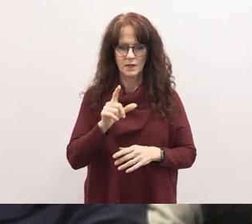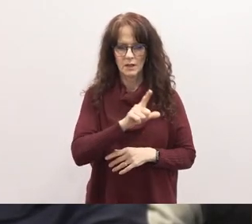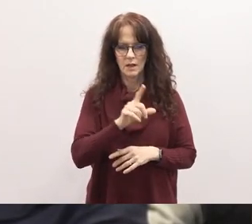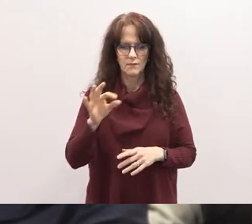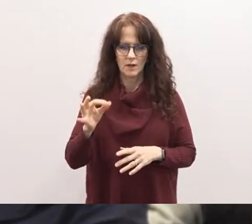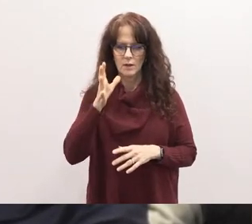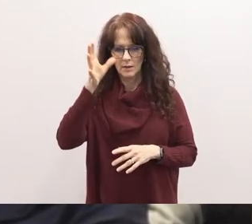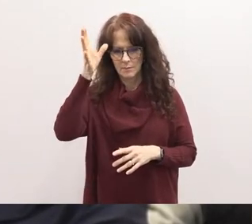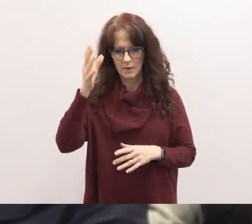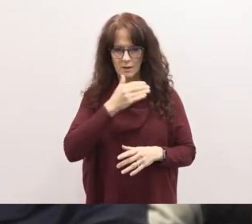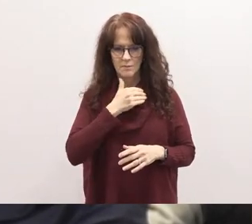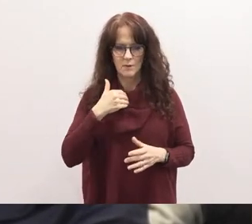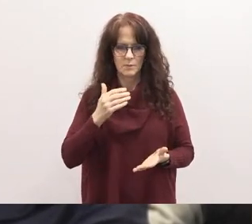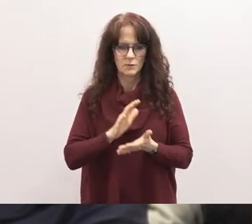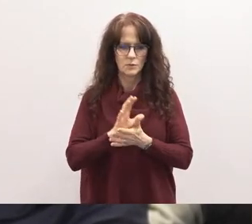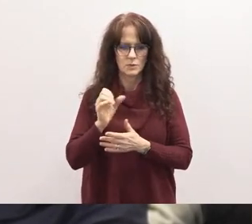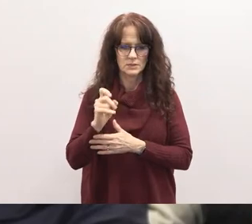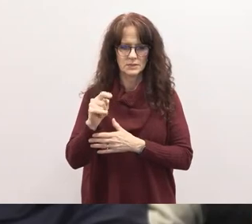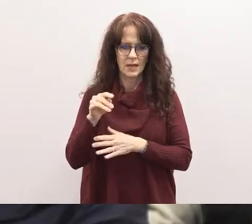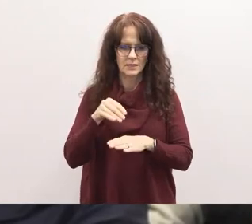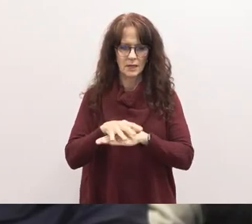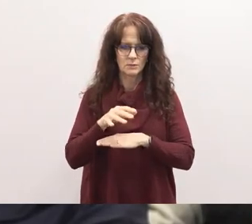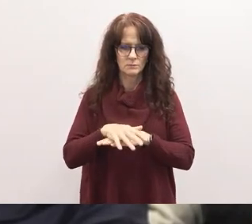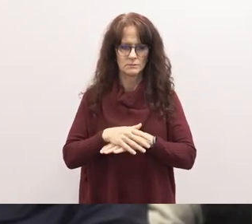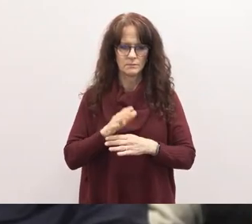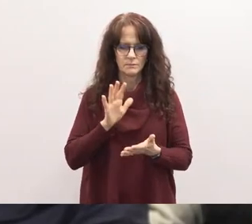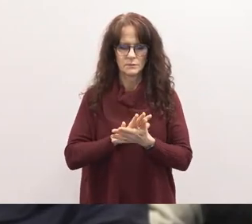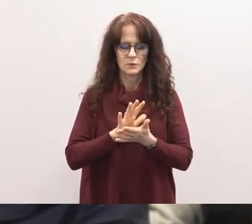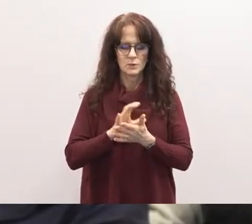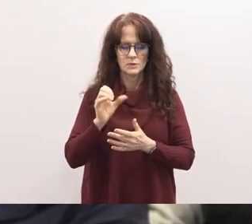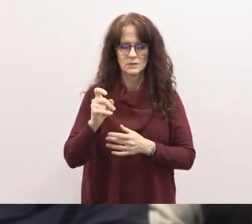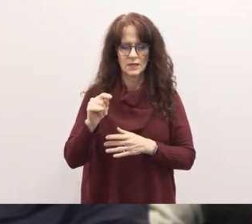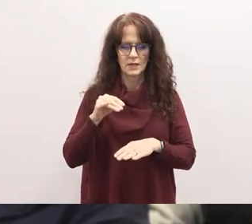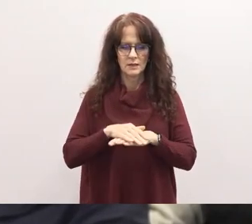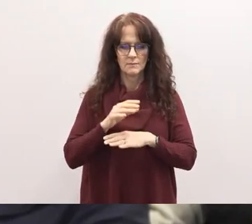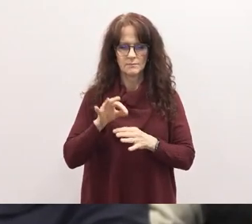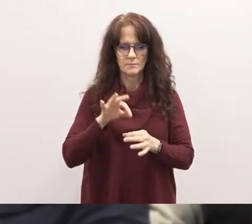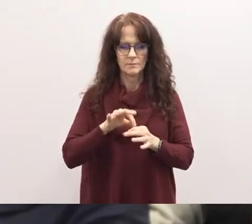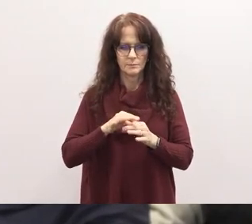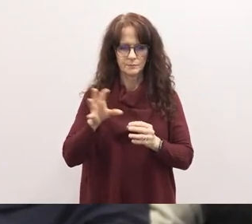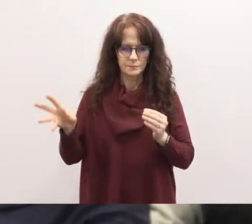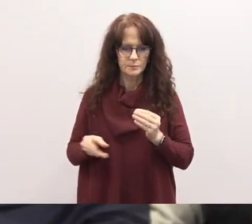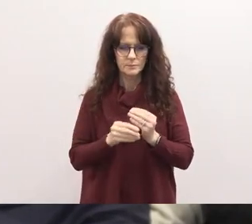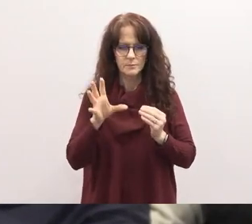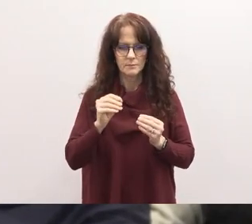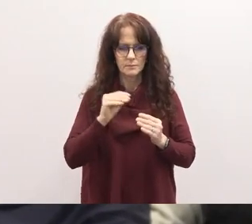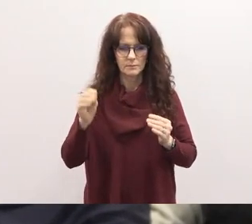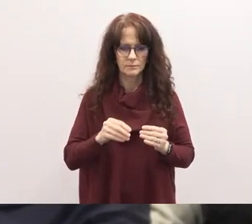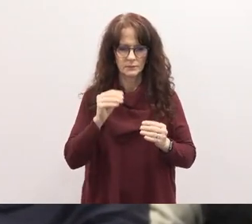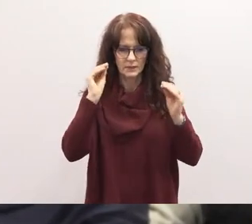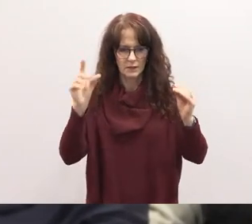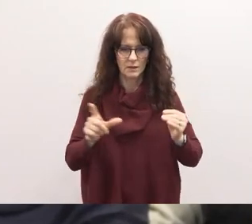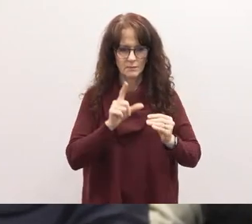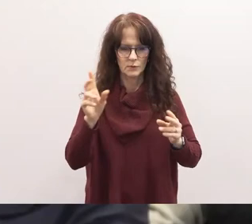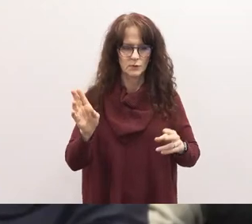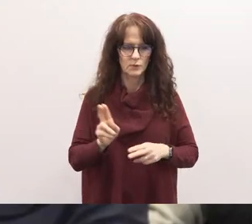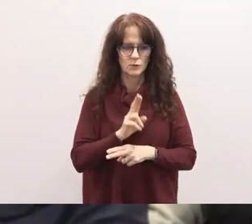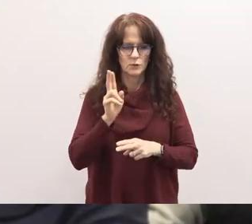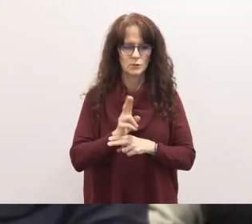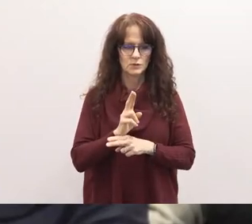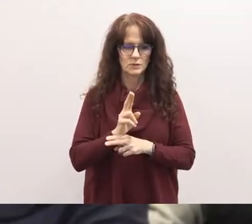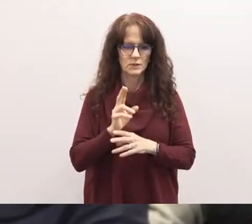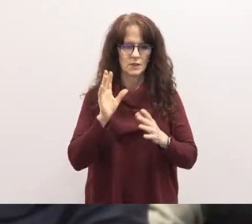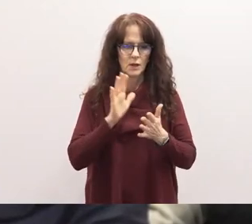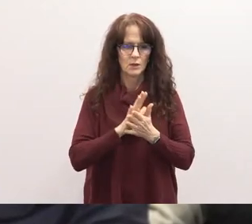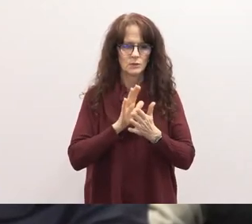a parent and a member of our school site council. Our school site council had already voted to supplement our 50% teacher librarian using our school's Title I